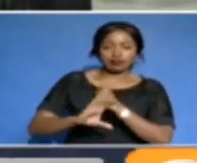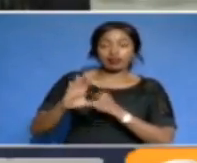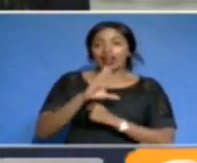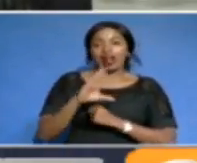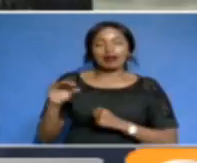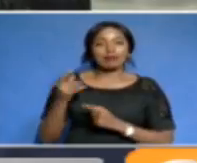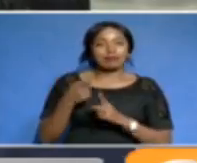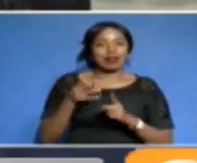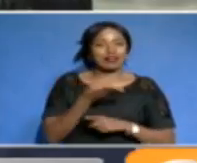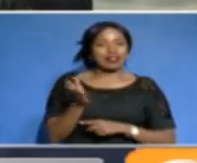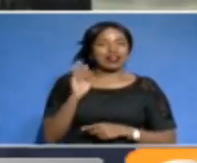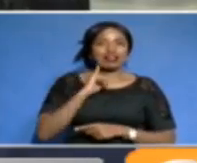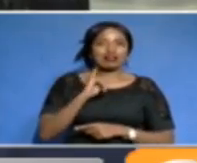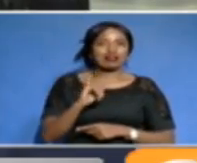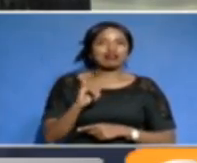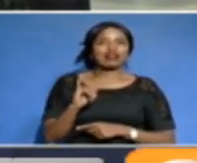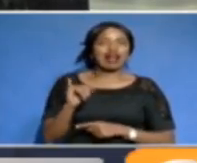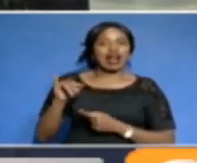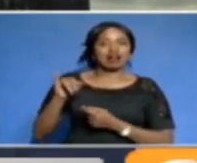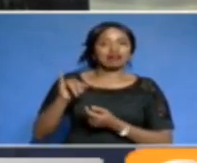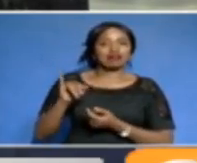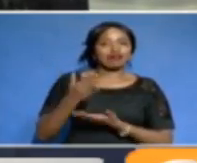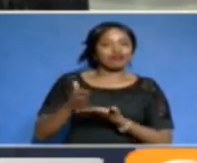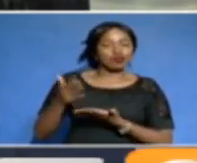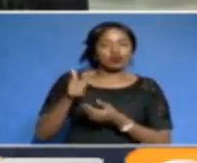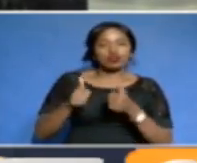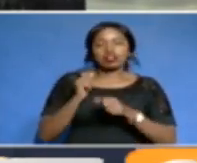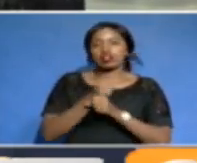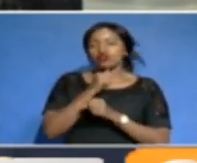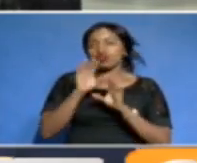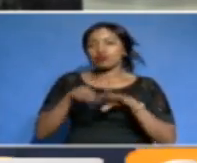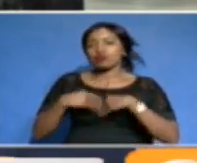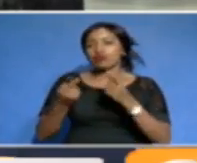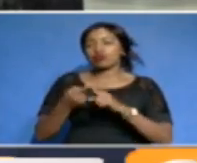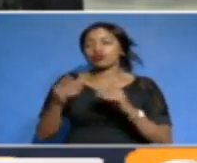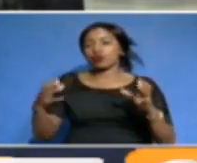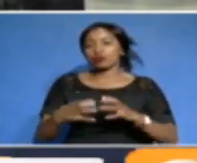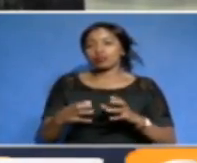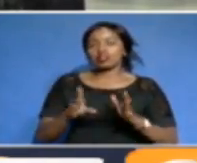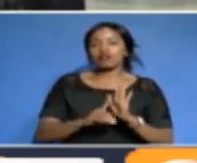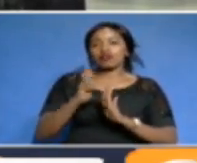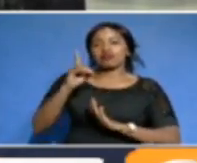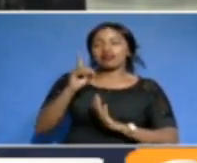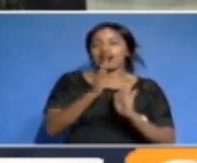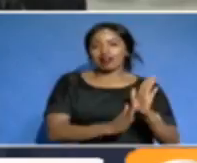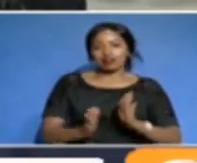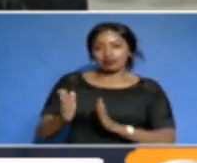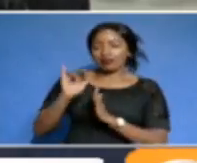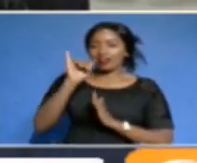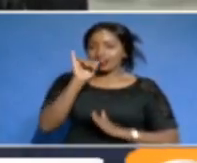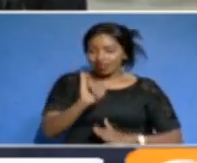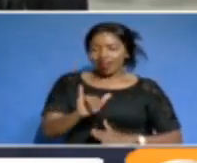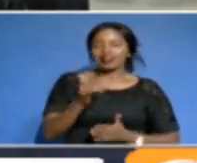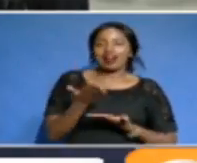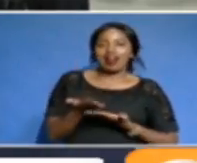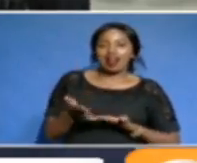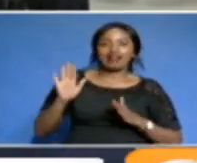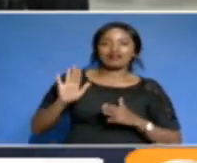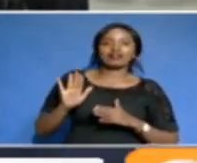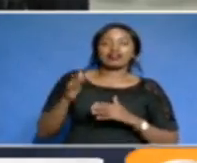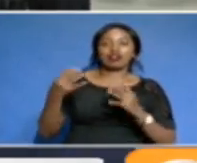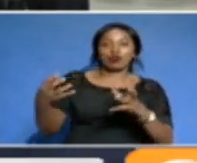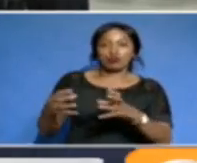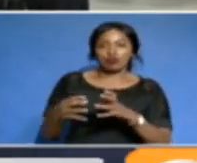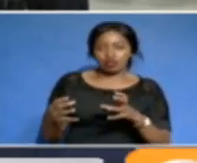provide, for example, for community development agreement arrangement, that left the